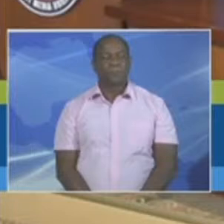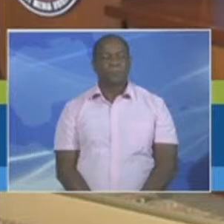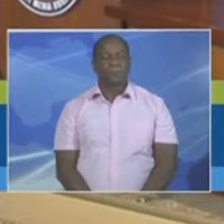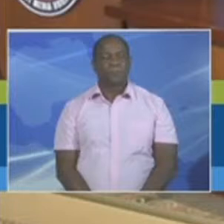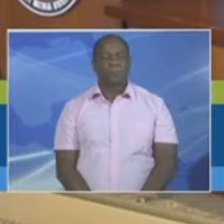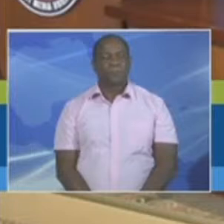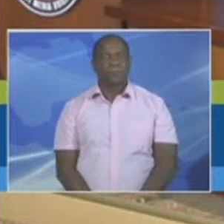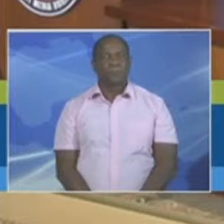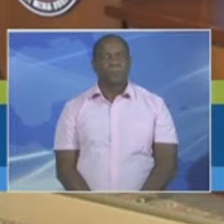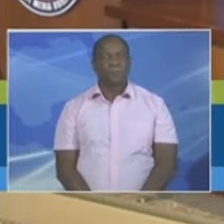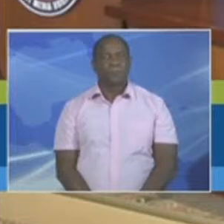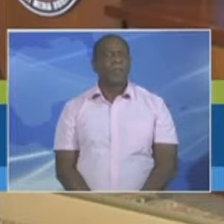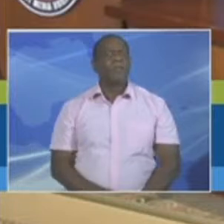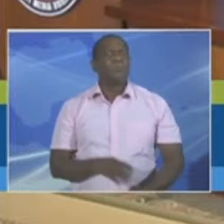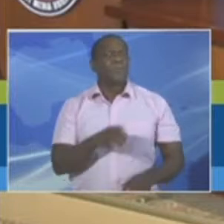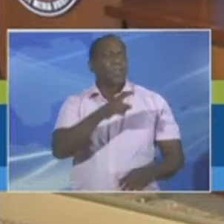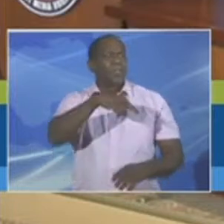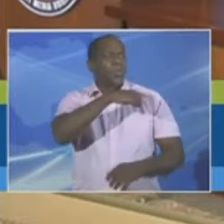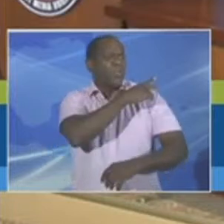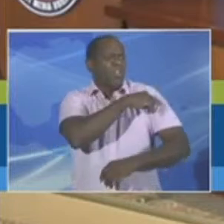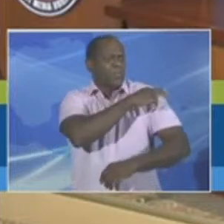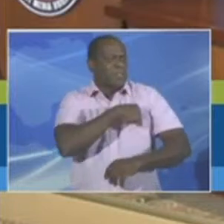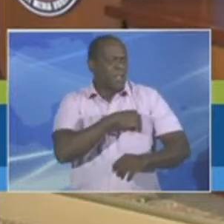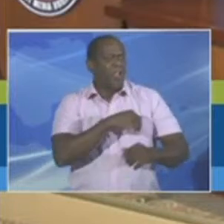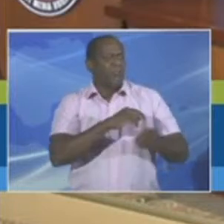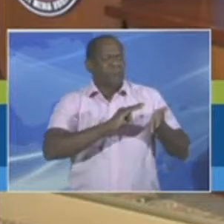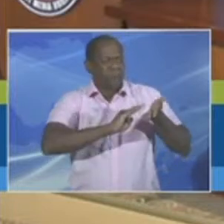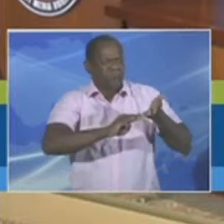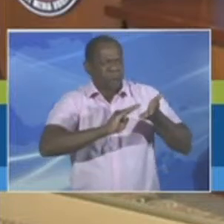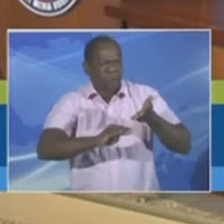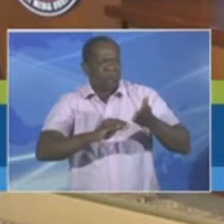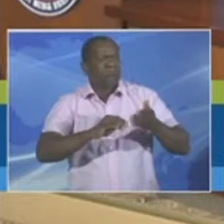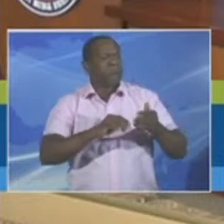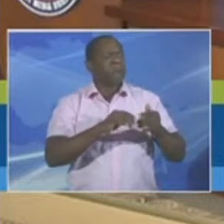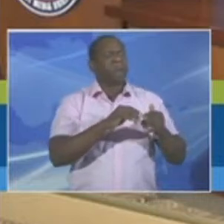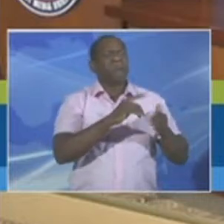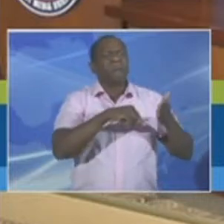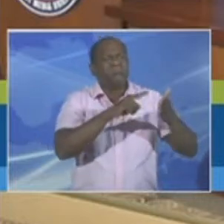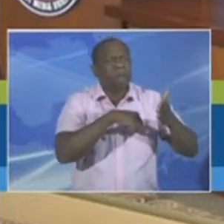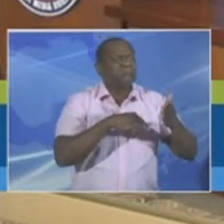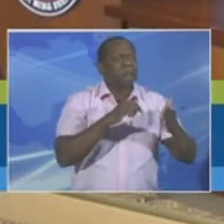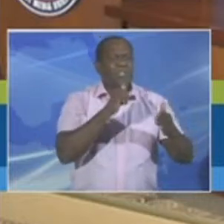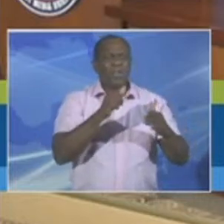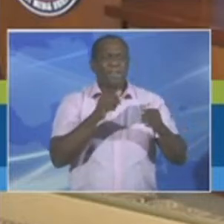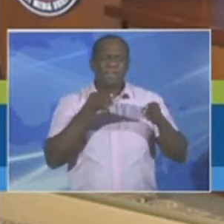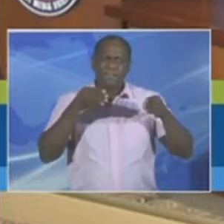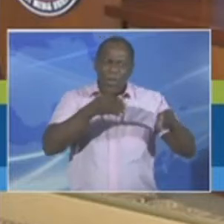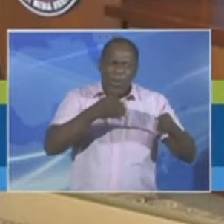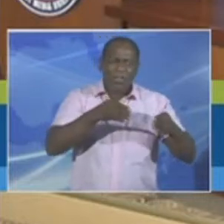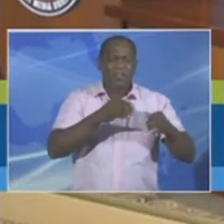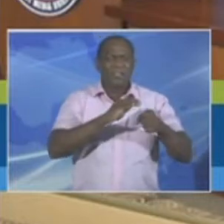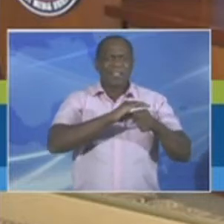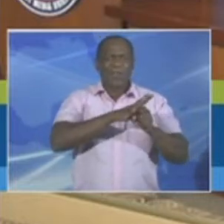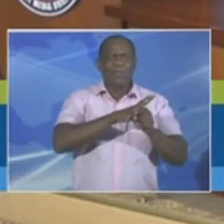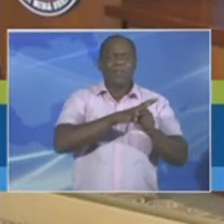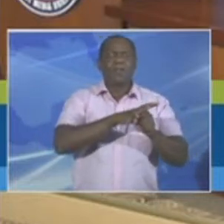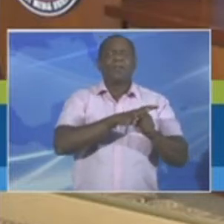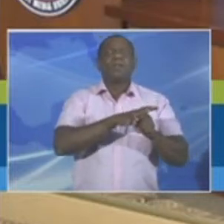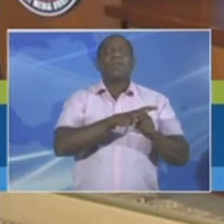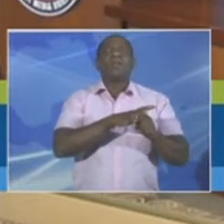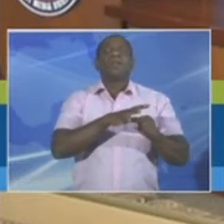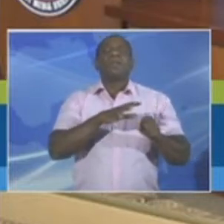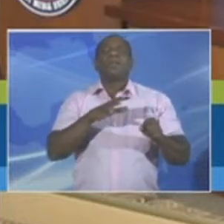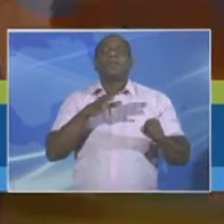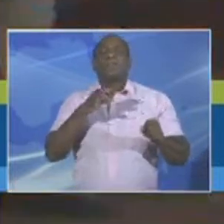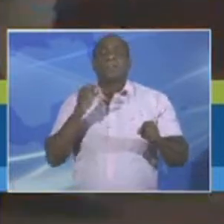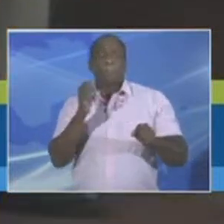When these hospitals are decommissioned, when they are up back in full running, if the need arises to recommission it